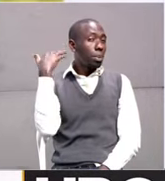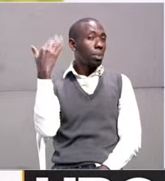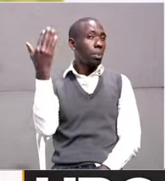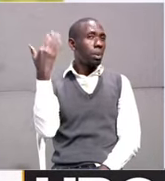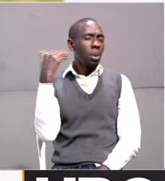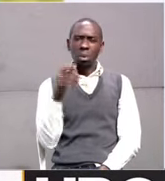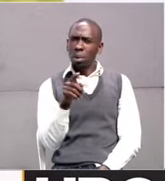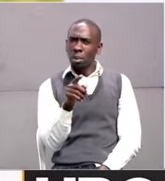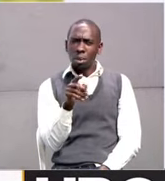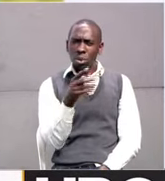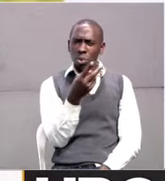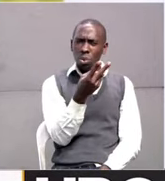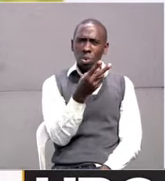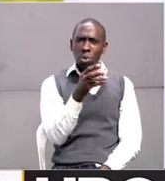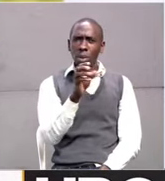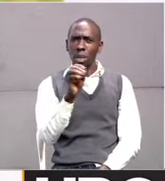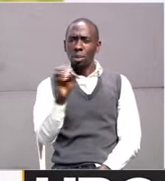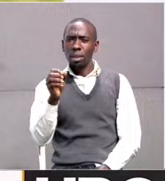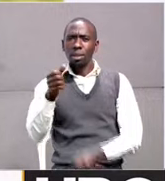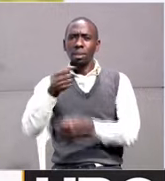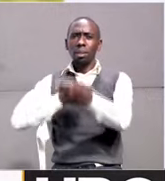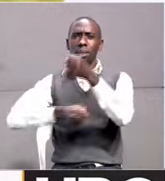1862. This is like almost 100 years ago.